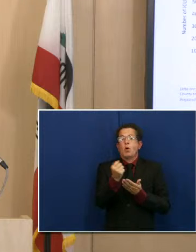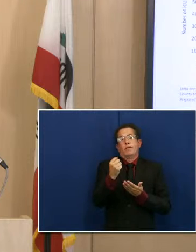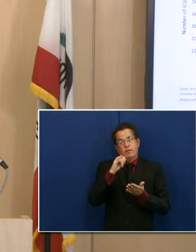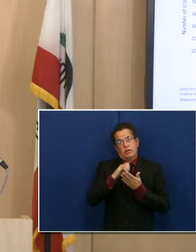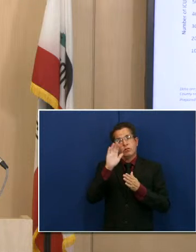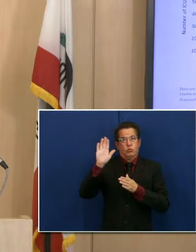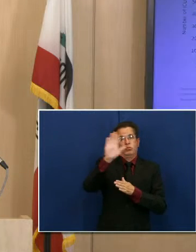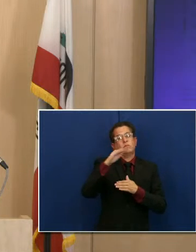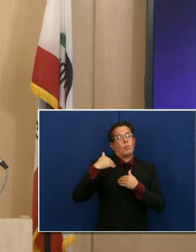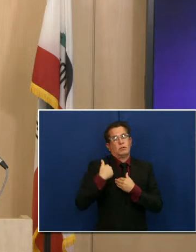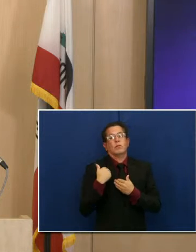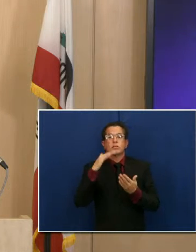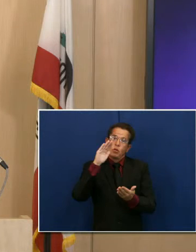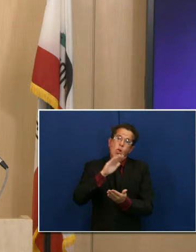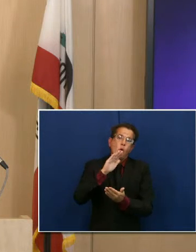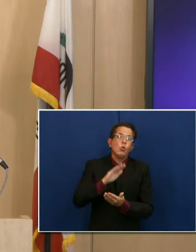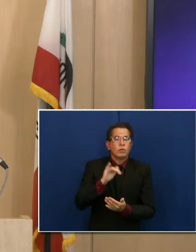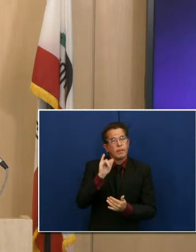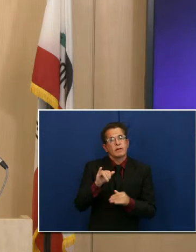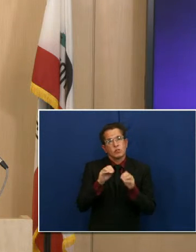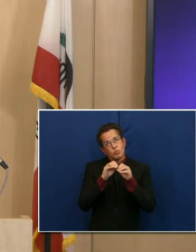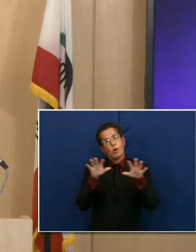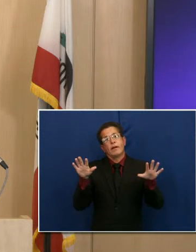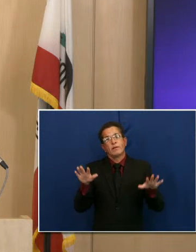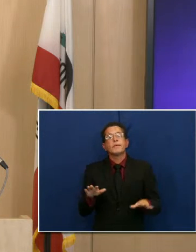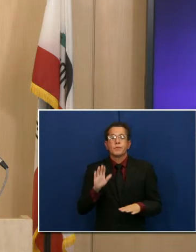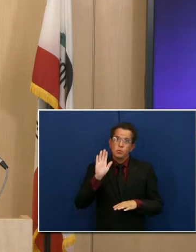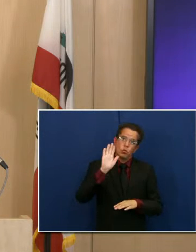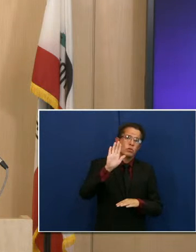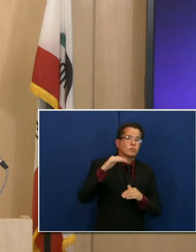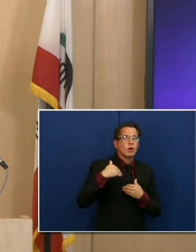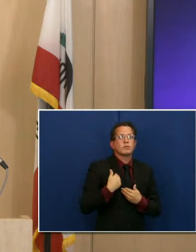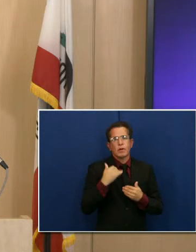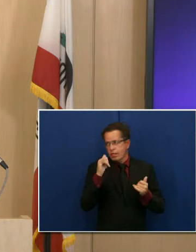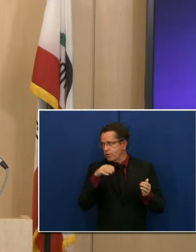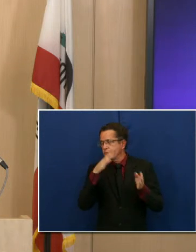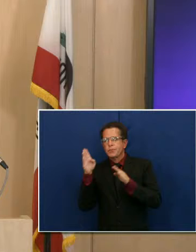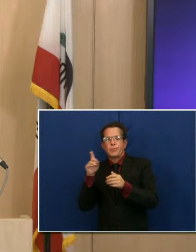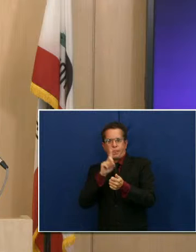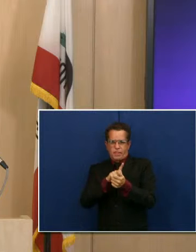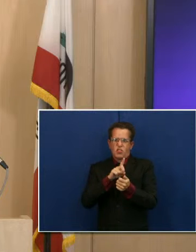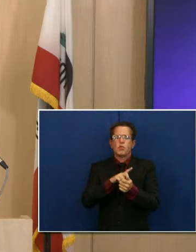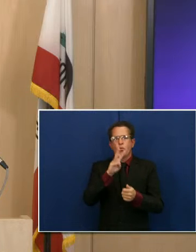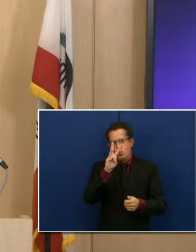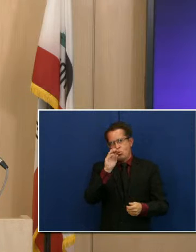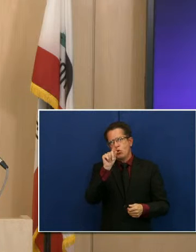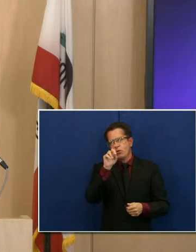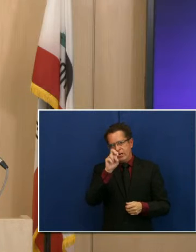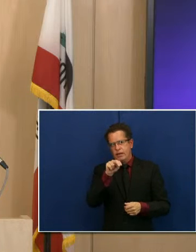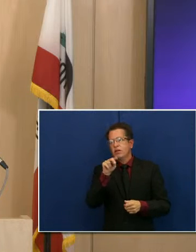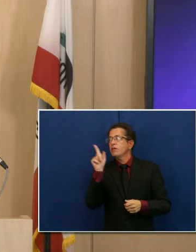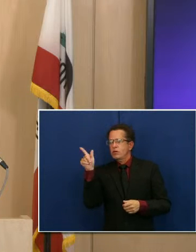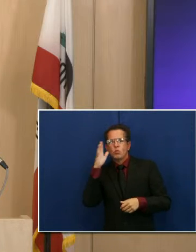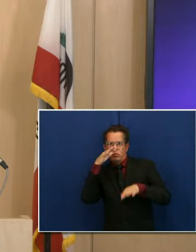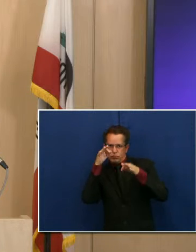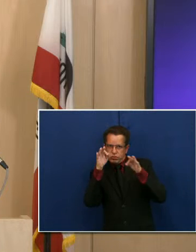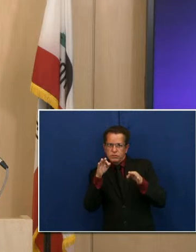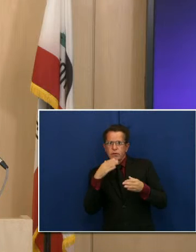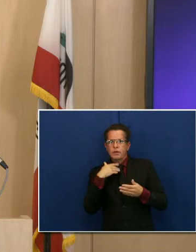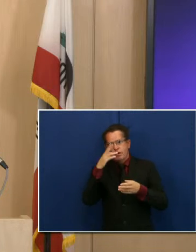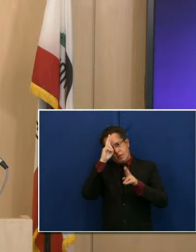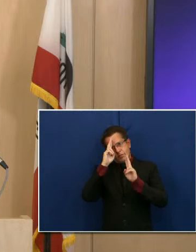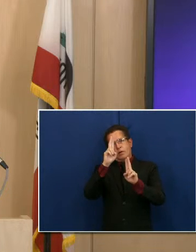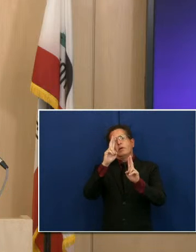slow the spread. So with that, let me turn it over to Dr. Wooten, and then we will hear from Chris Van Gorder from Scripps. And again, we wish you all the very